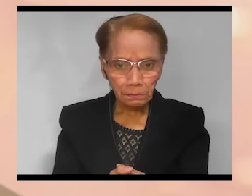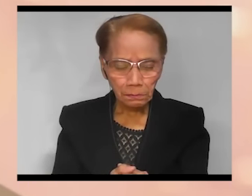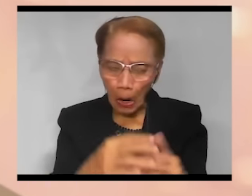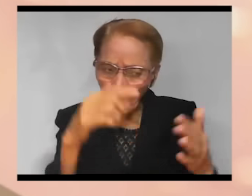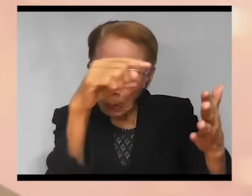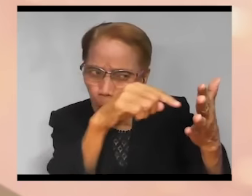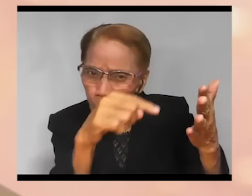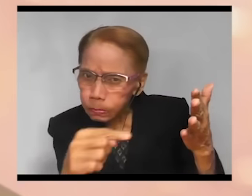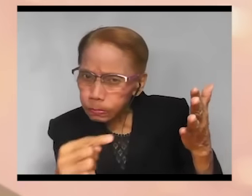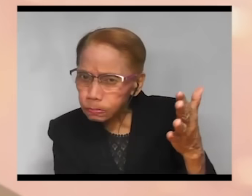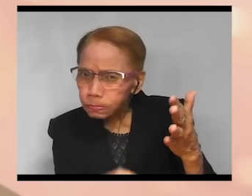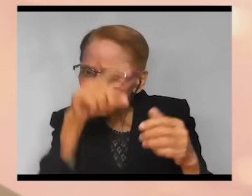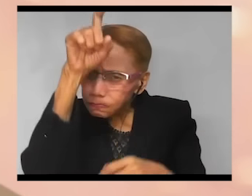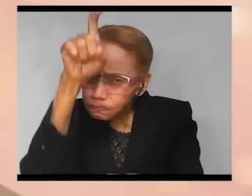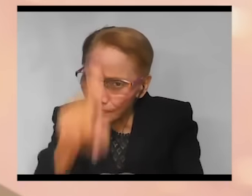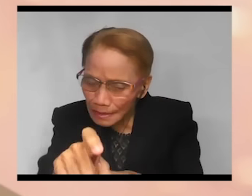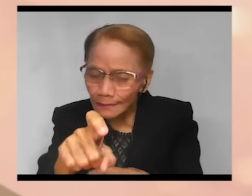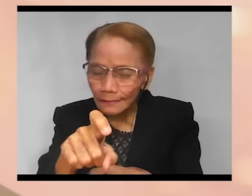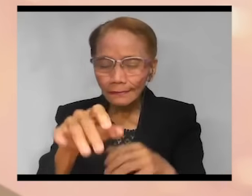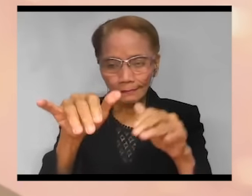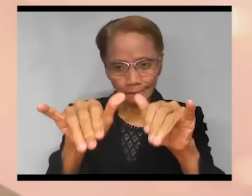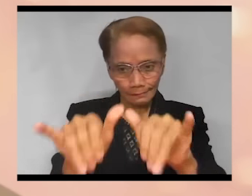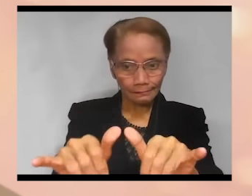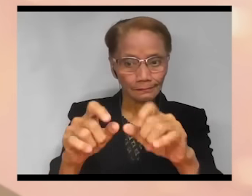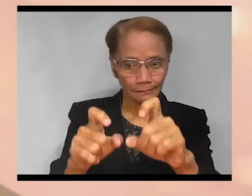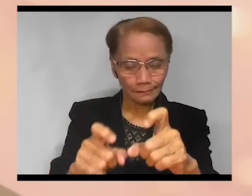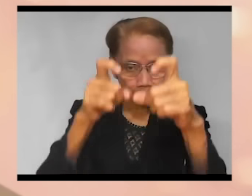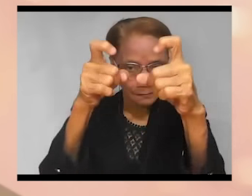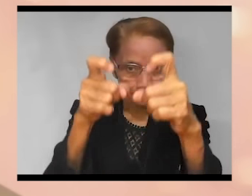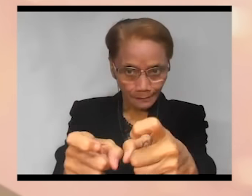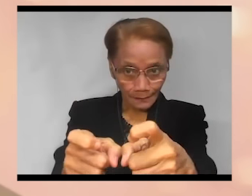they should remain gifts.